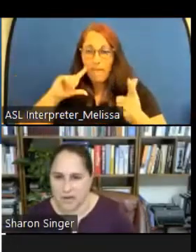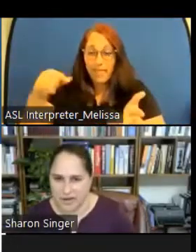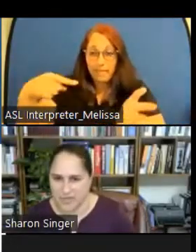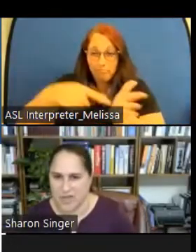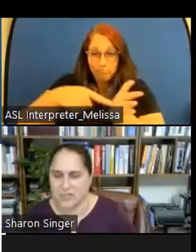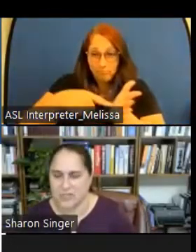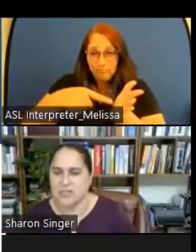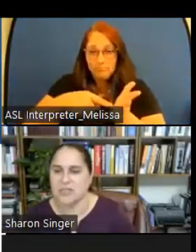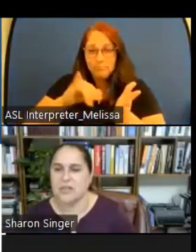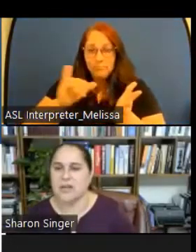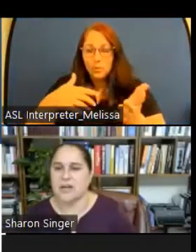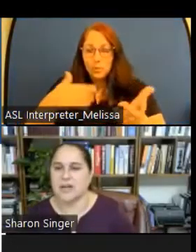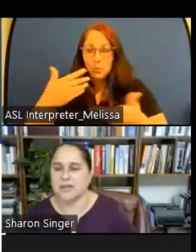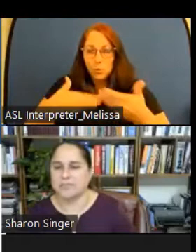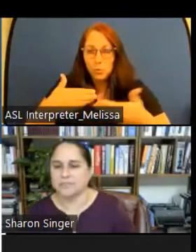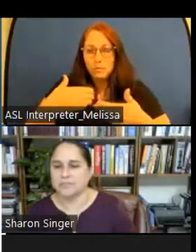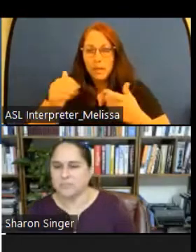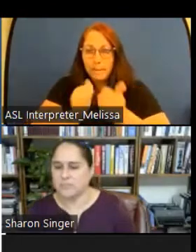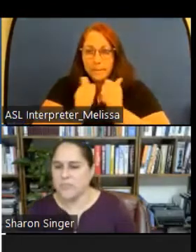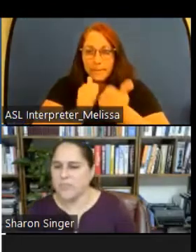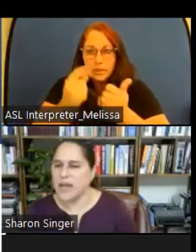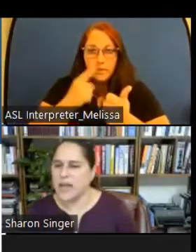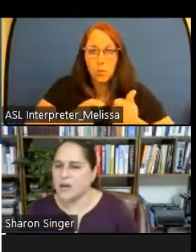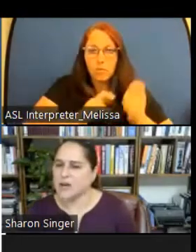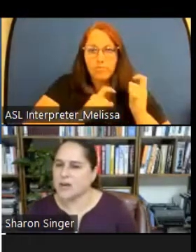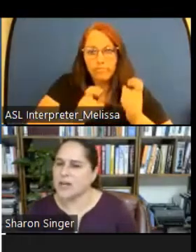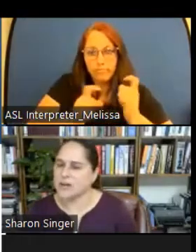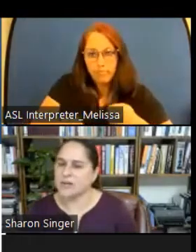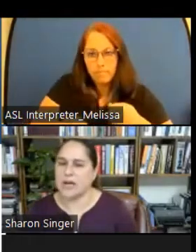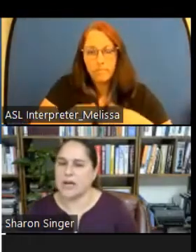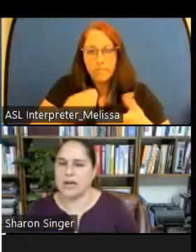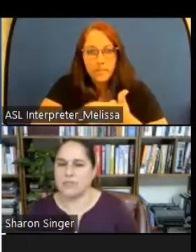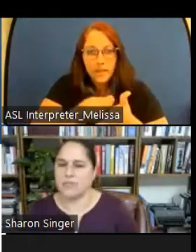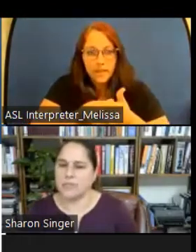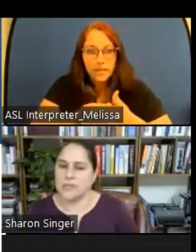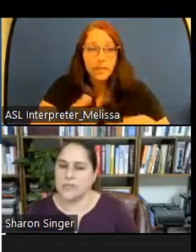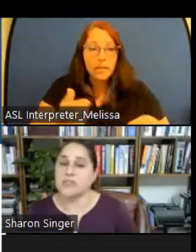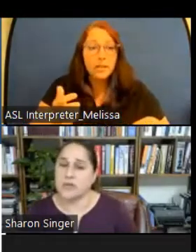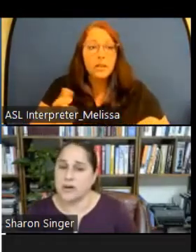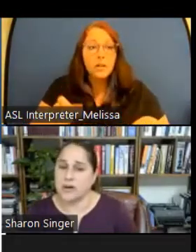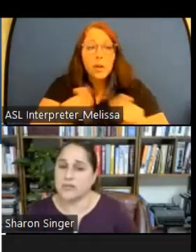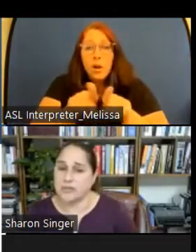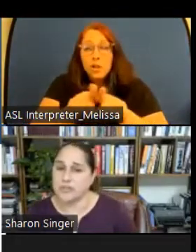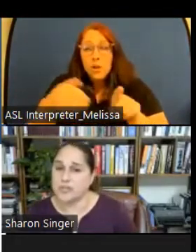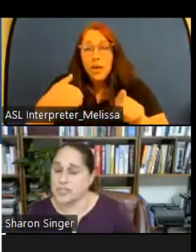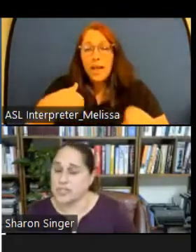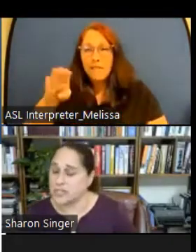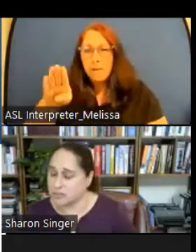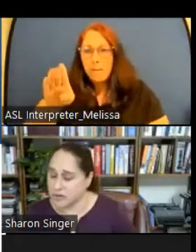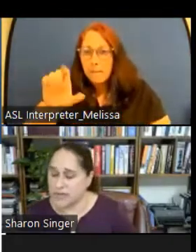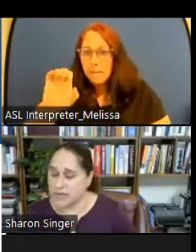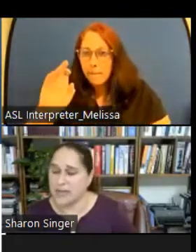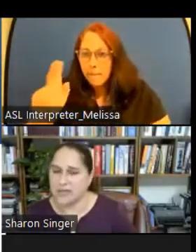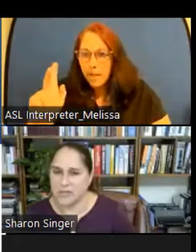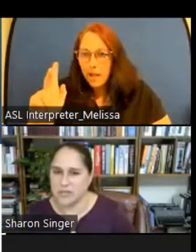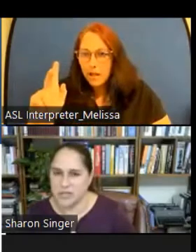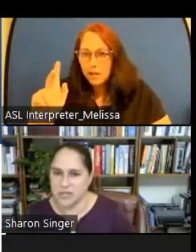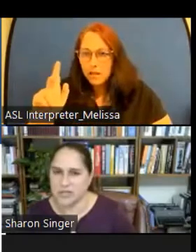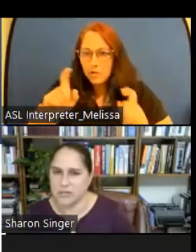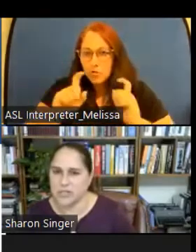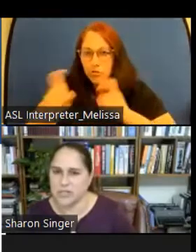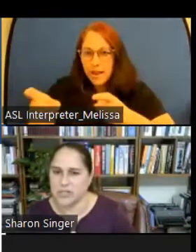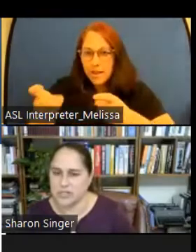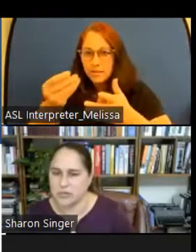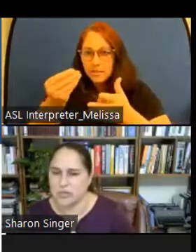block grant funds that are geared, it used to be called the Emergency Shelter Grant and was changed